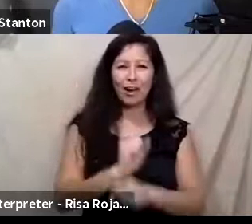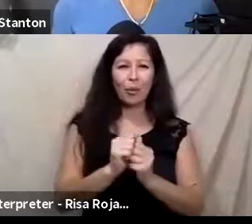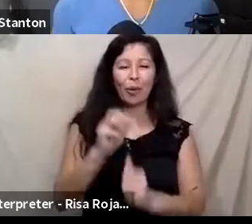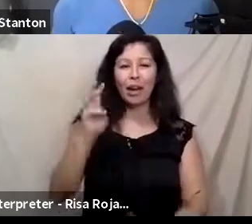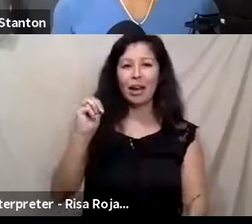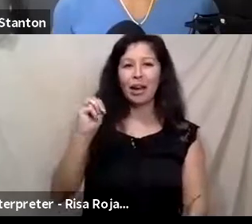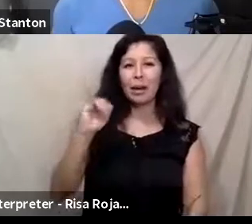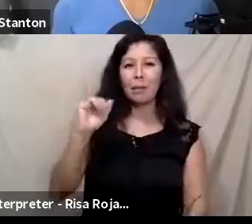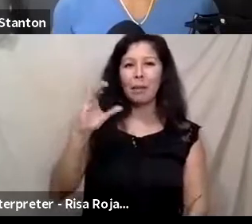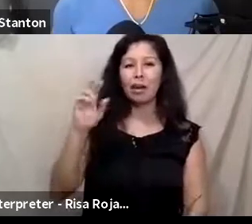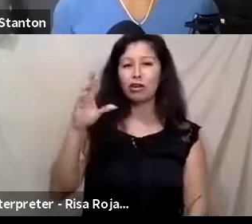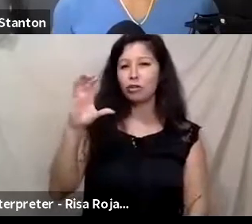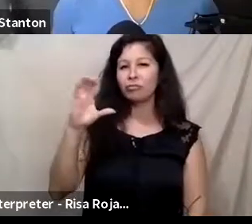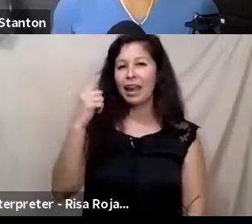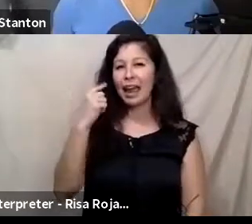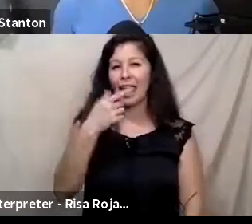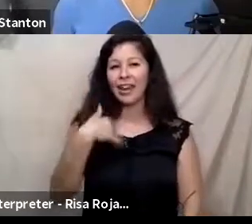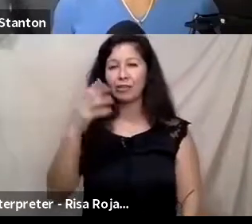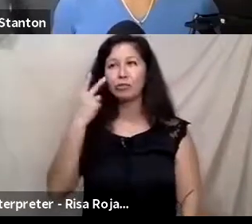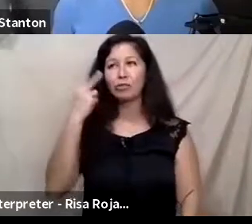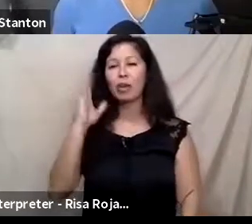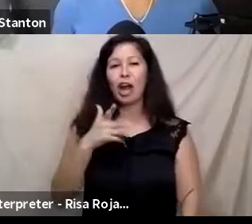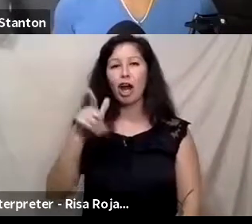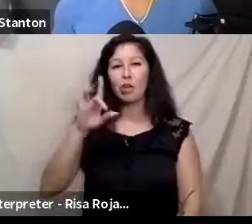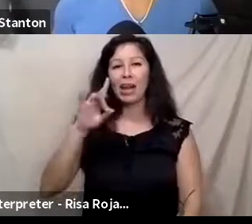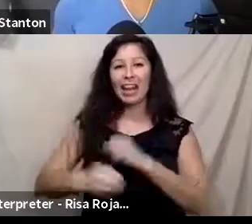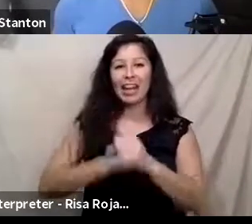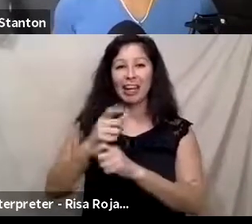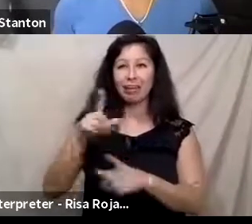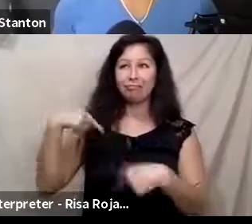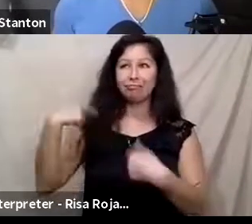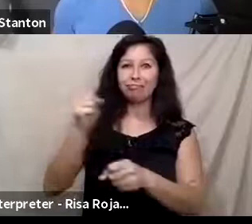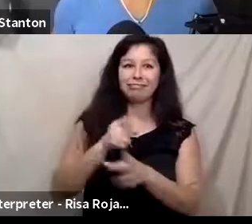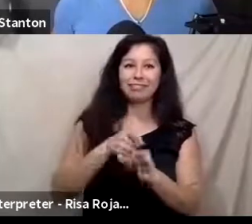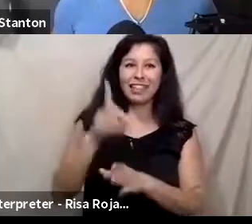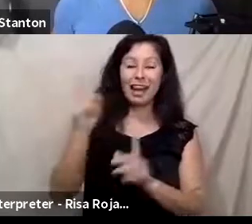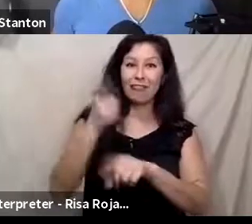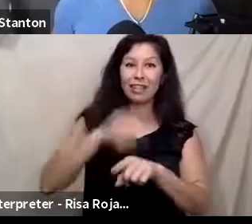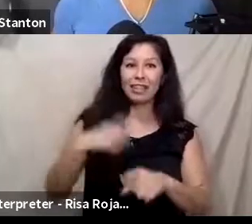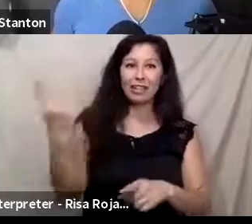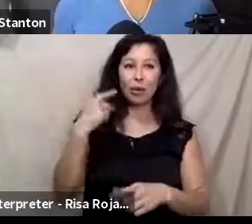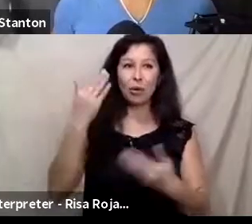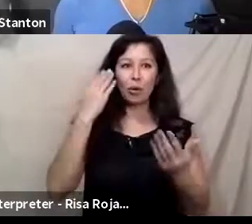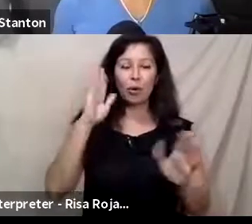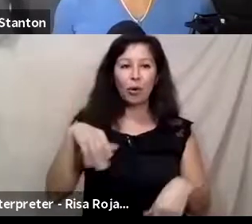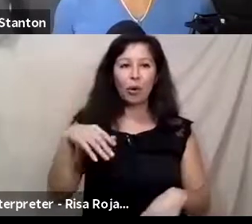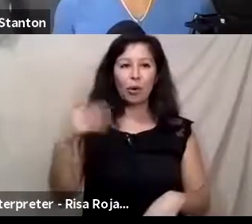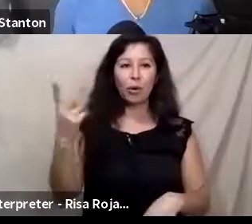Michael Gray Eyes and we were reminiscing over our 28-year-long career together. And it was the first time neither one of us had to